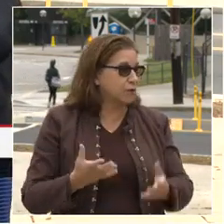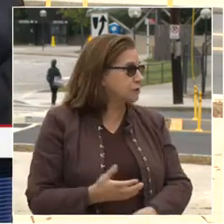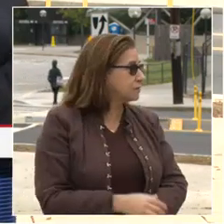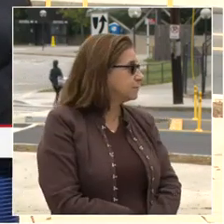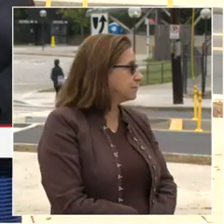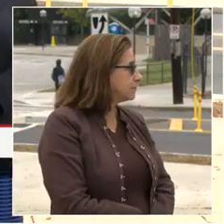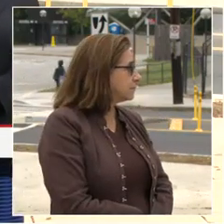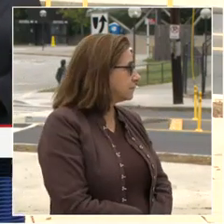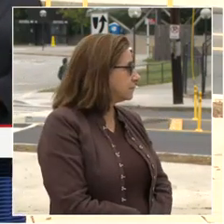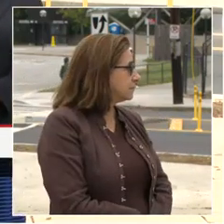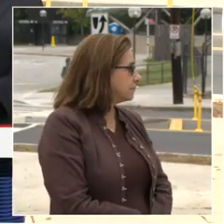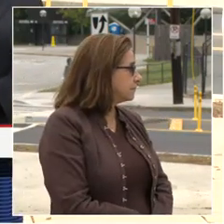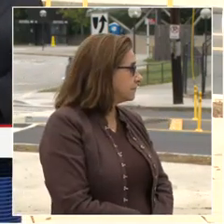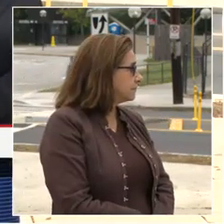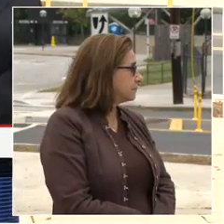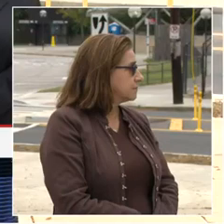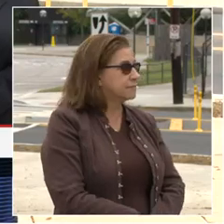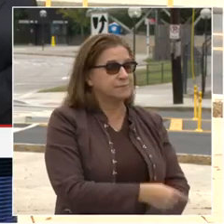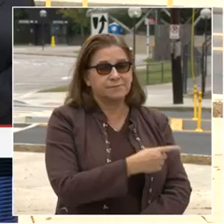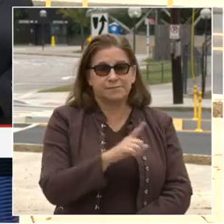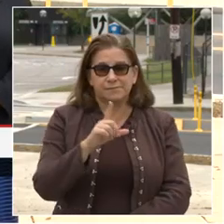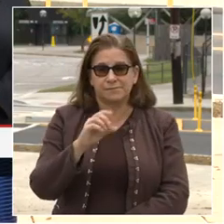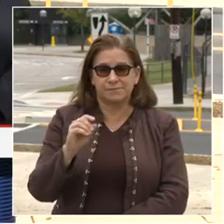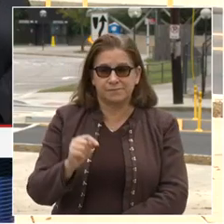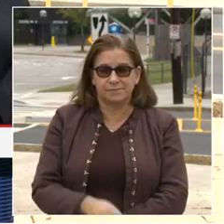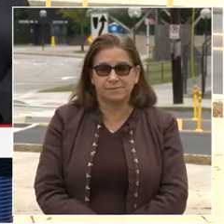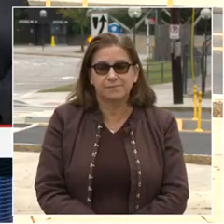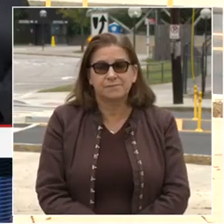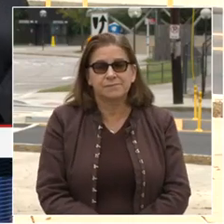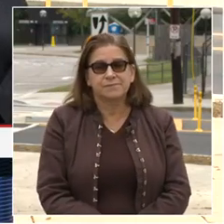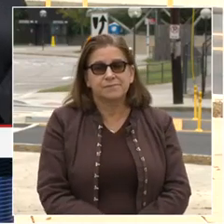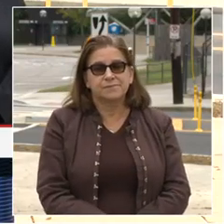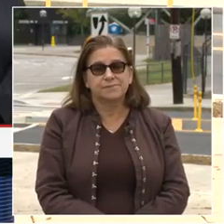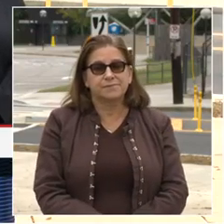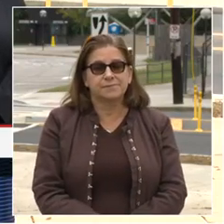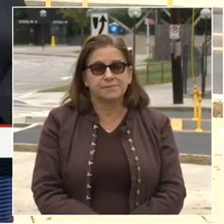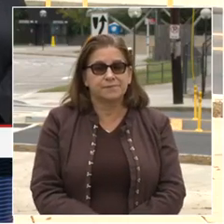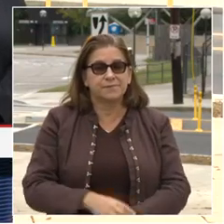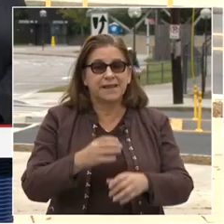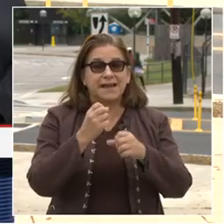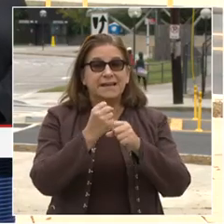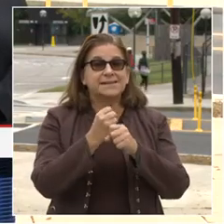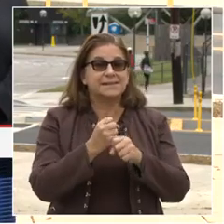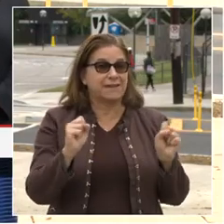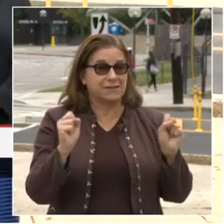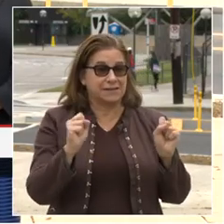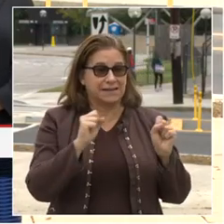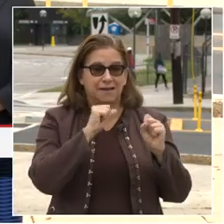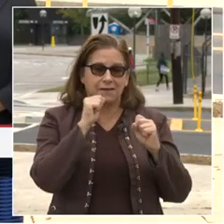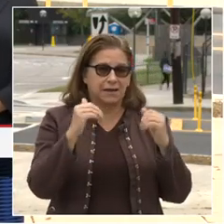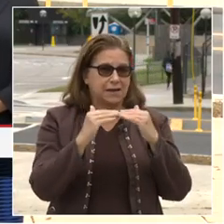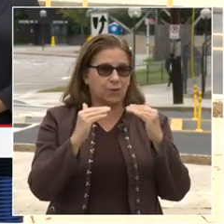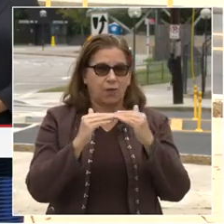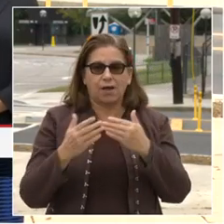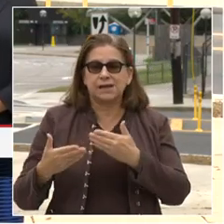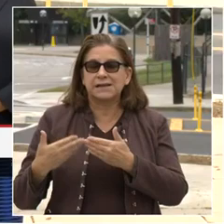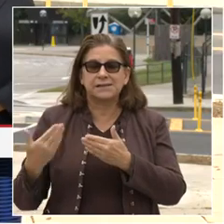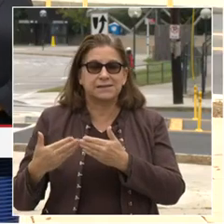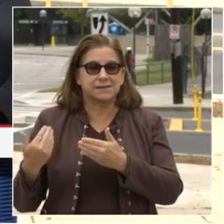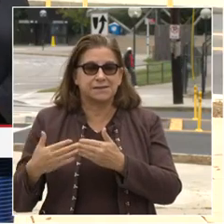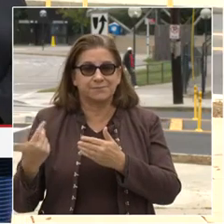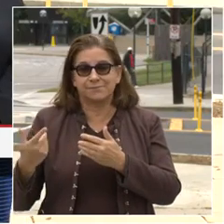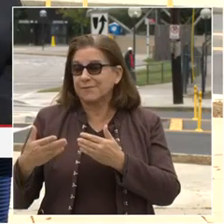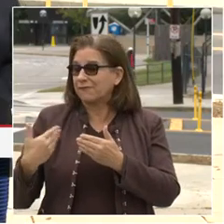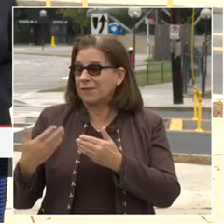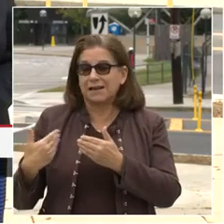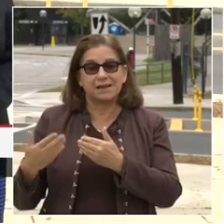Yeah, my response to that would be that safety does not always equate to convenience, and convenience does not always equate to safety. And